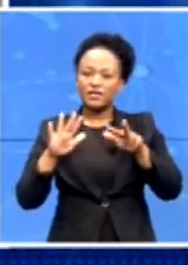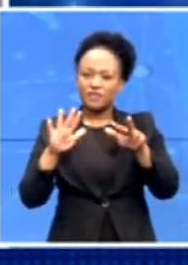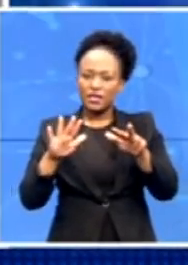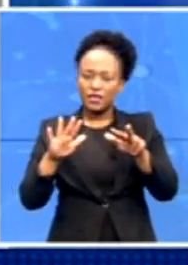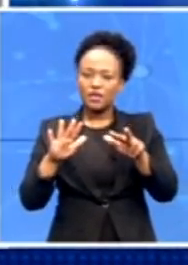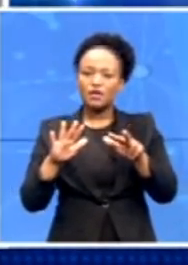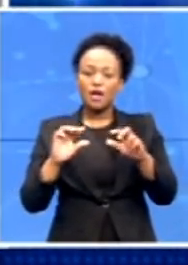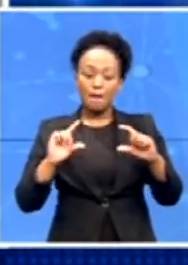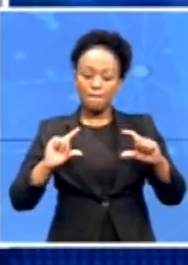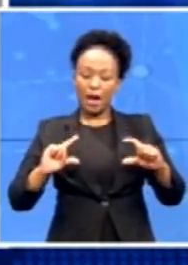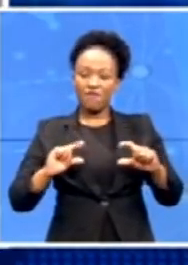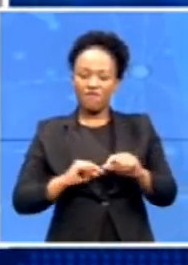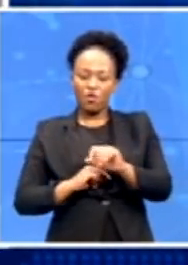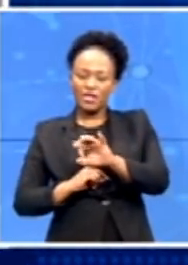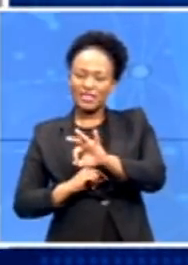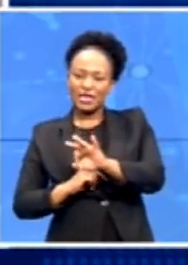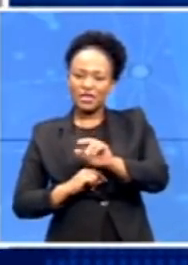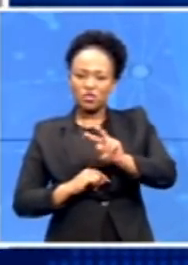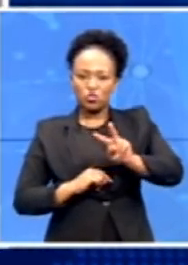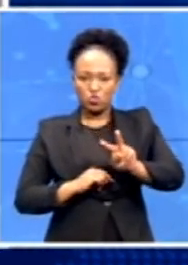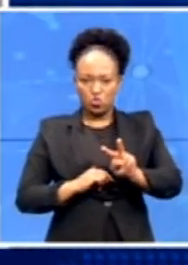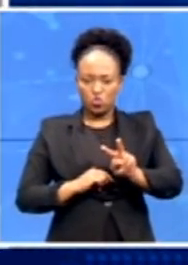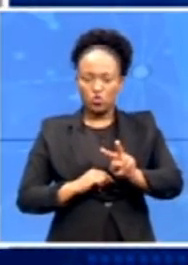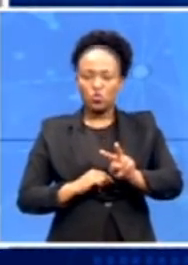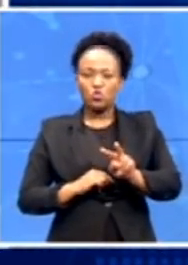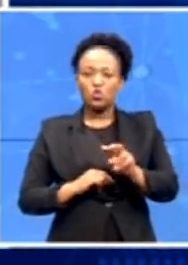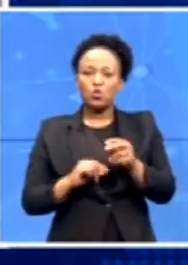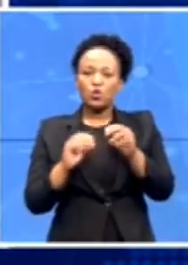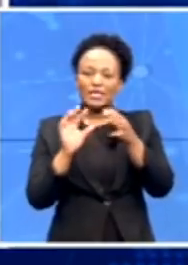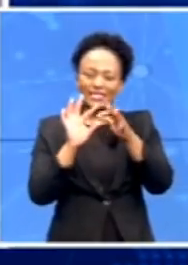the second sentence commencing with I have is